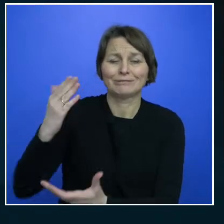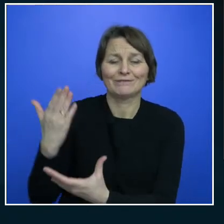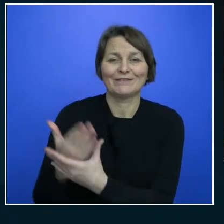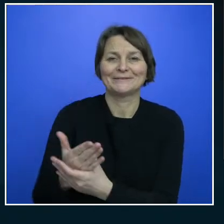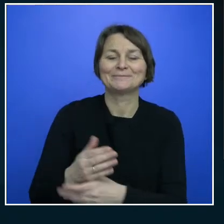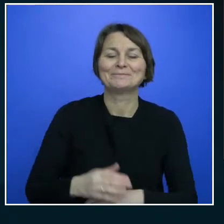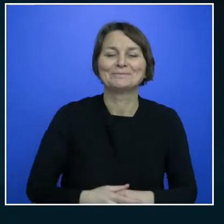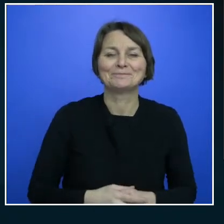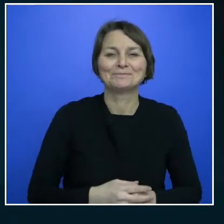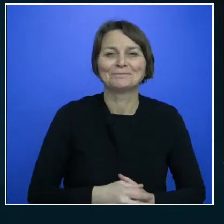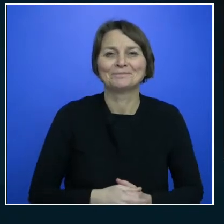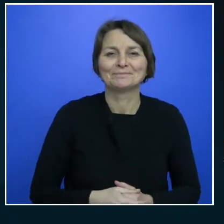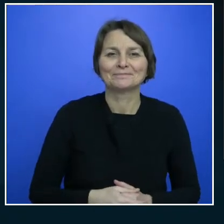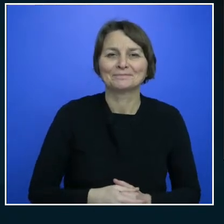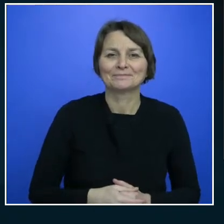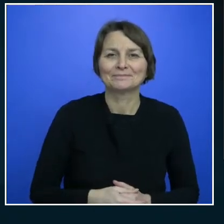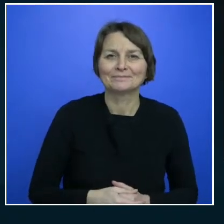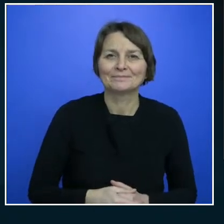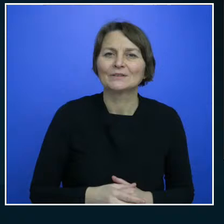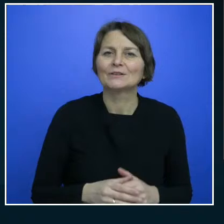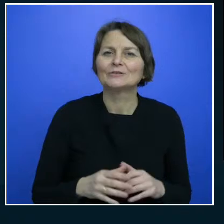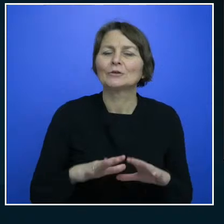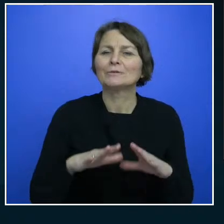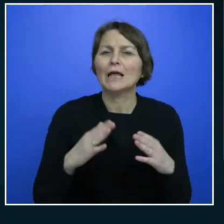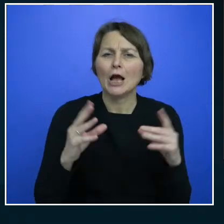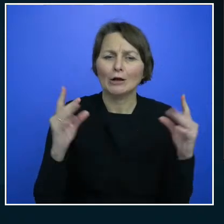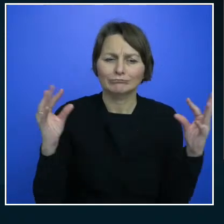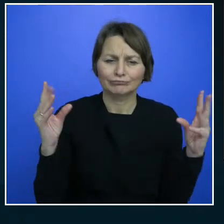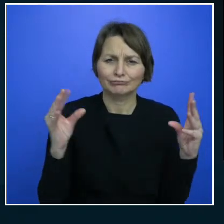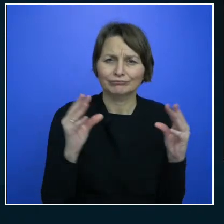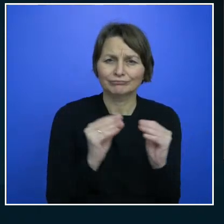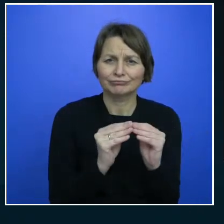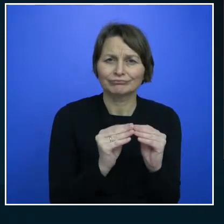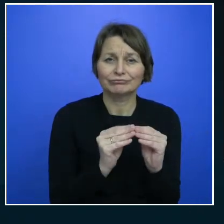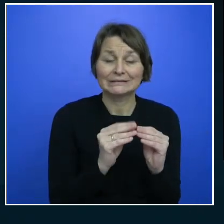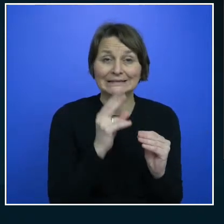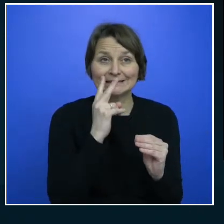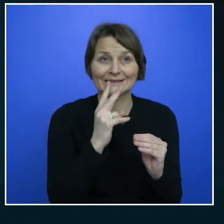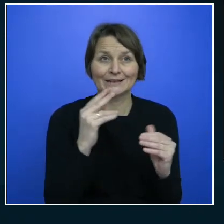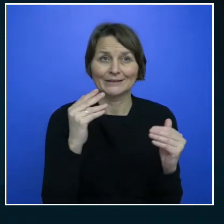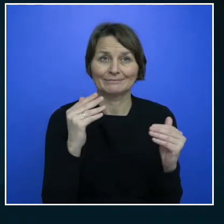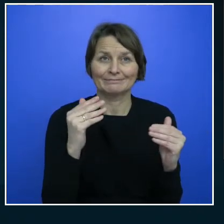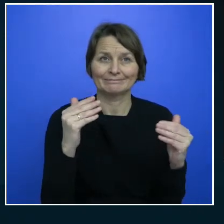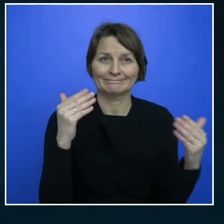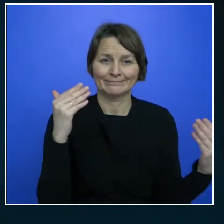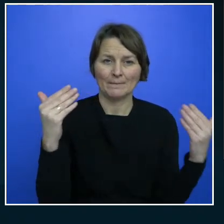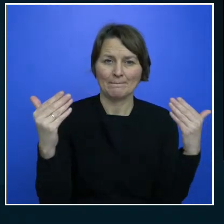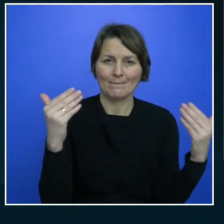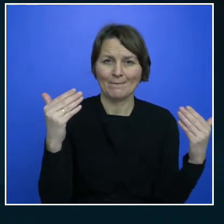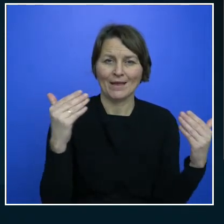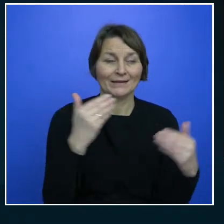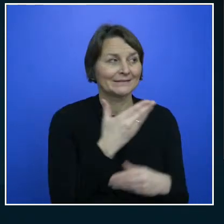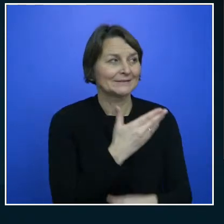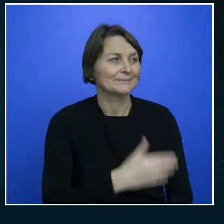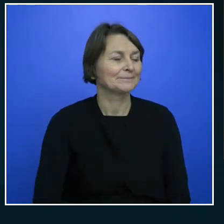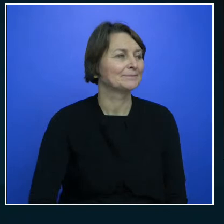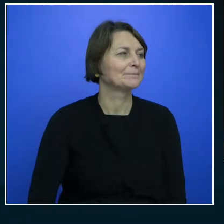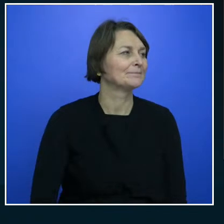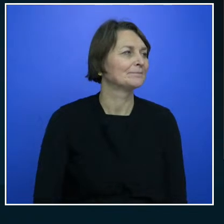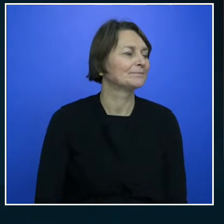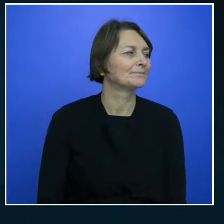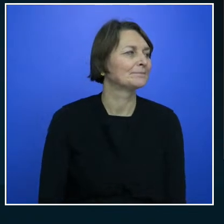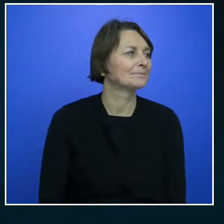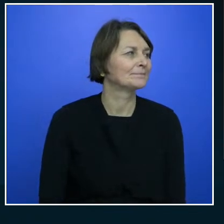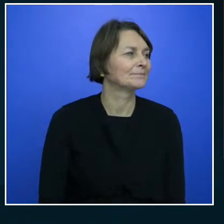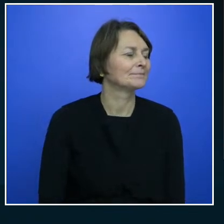the concatenation stuff, which is just like this, compared to the magic that's going on here to do that. And this is even the more simple